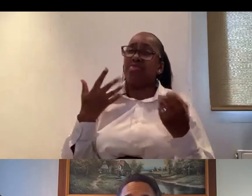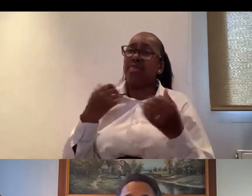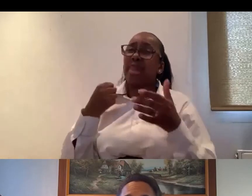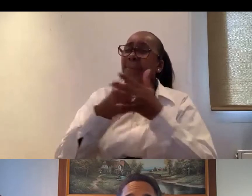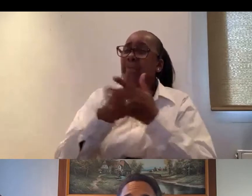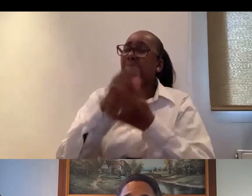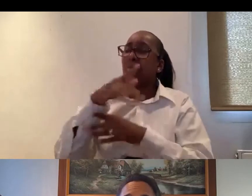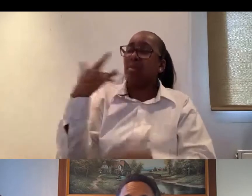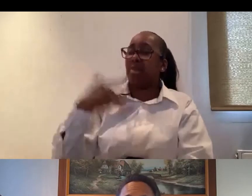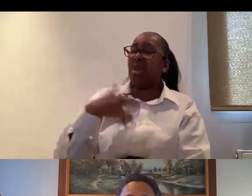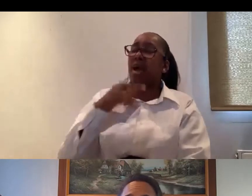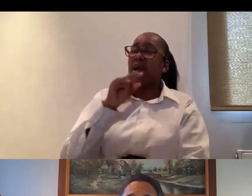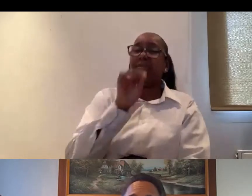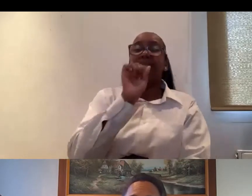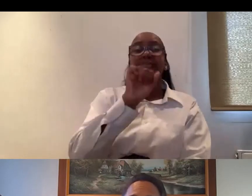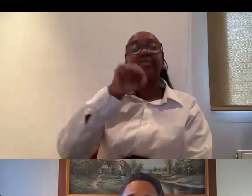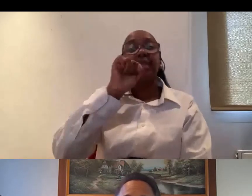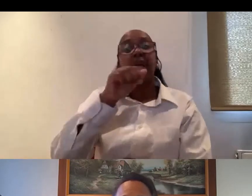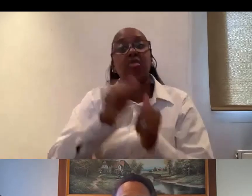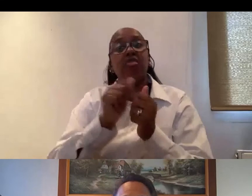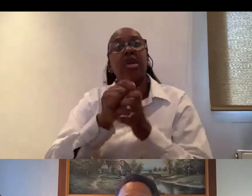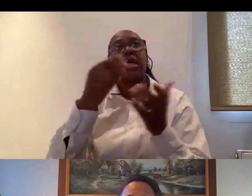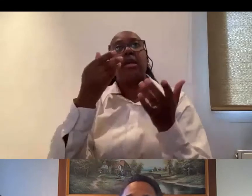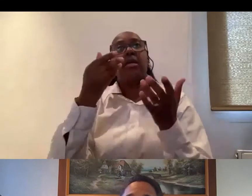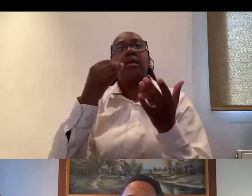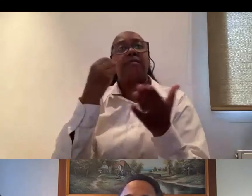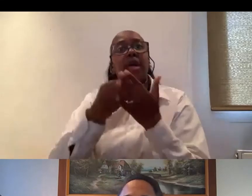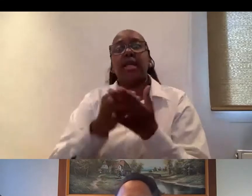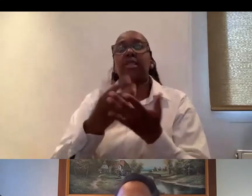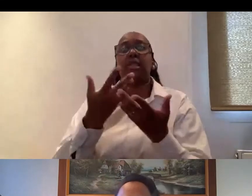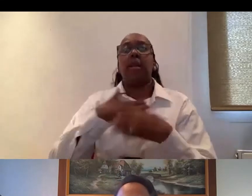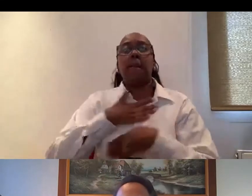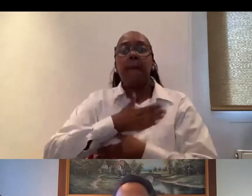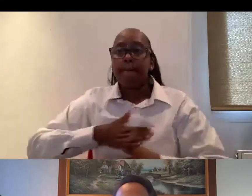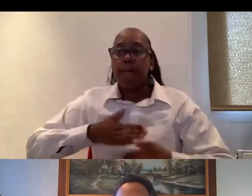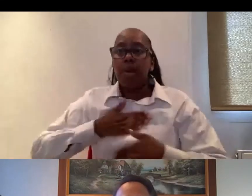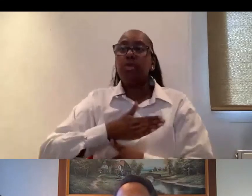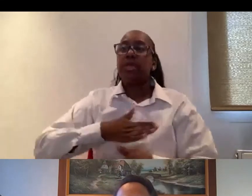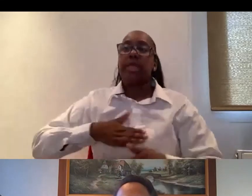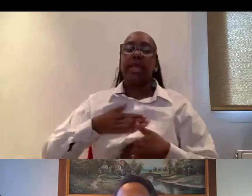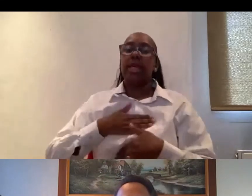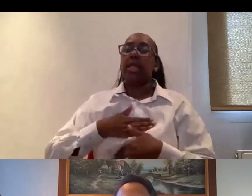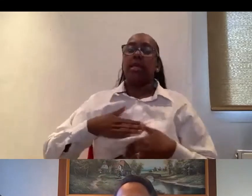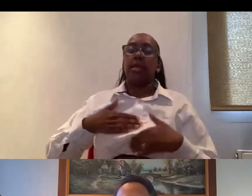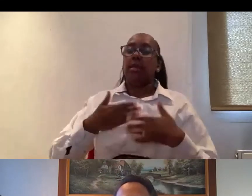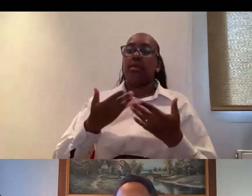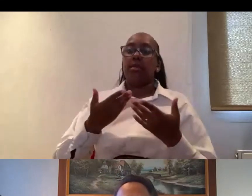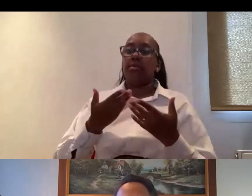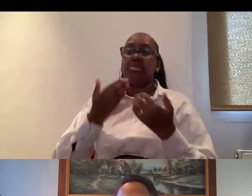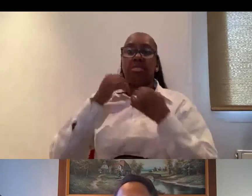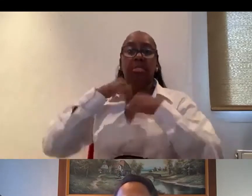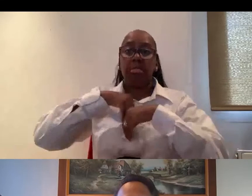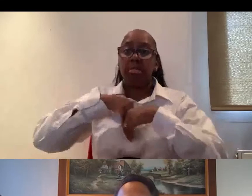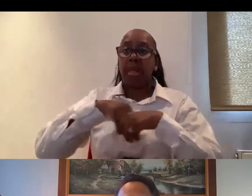Yeah, completely, in every way, because financially, emotionally, spiritually, every way it impacts your life, doesn't it? Yeah, mentally